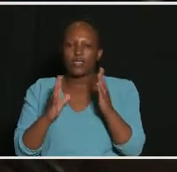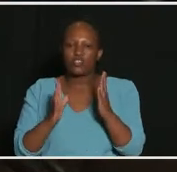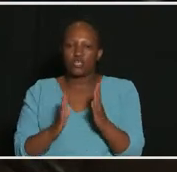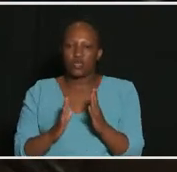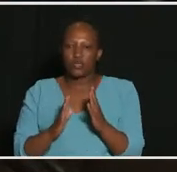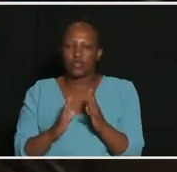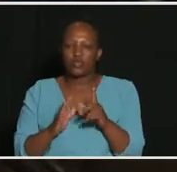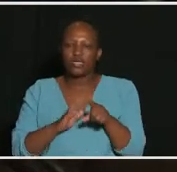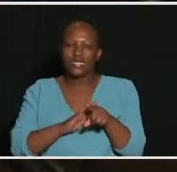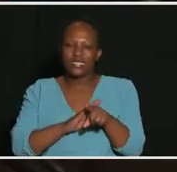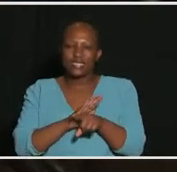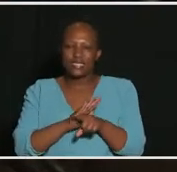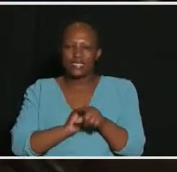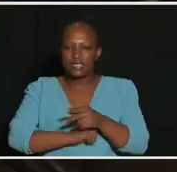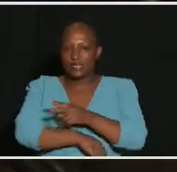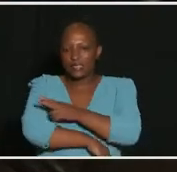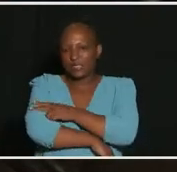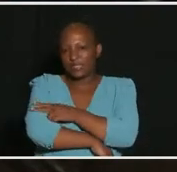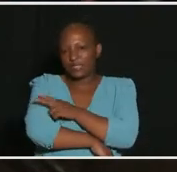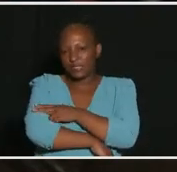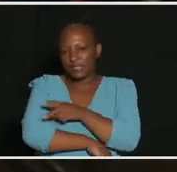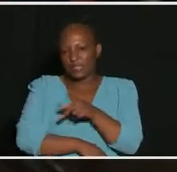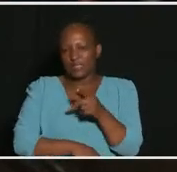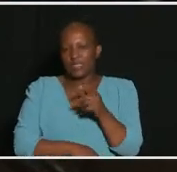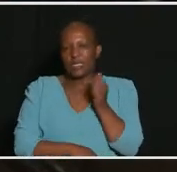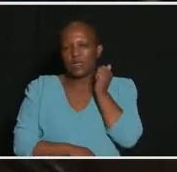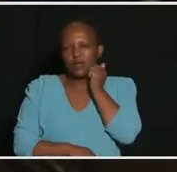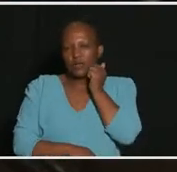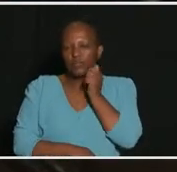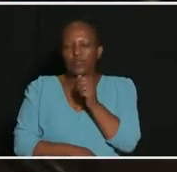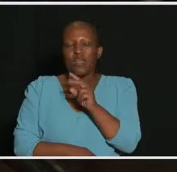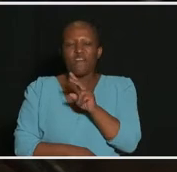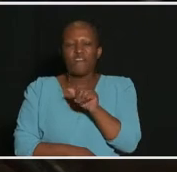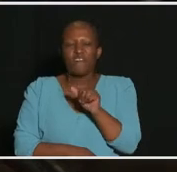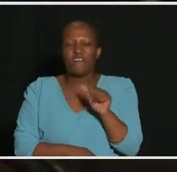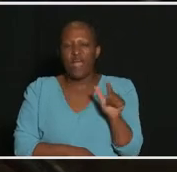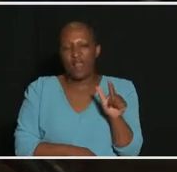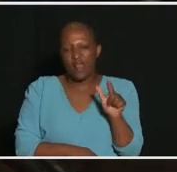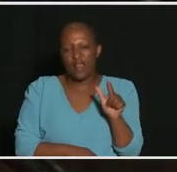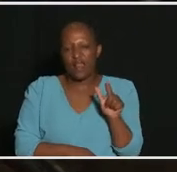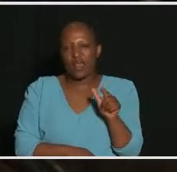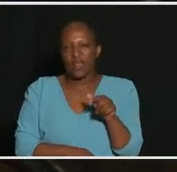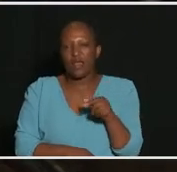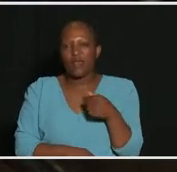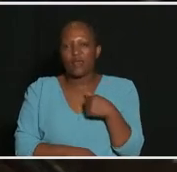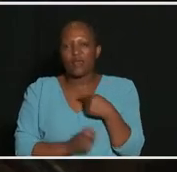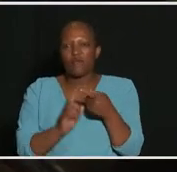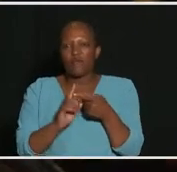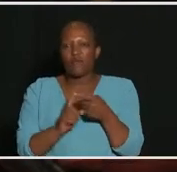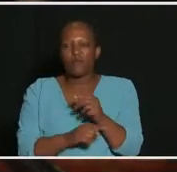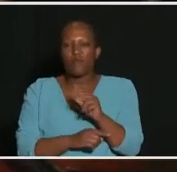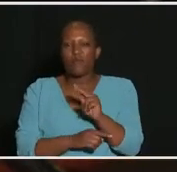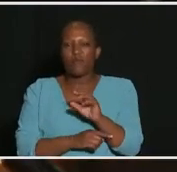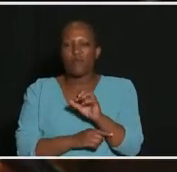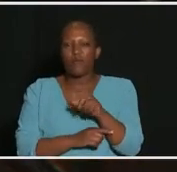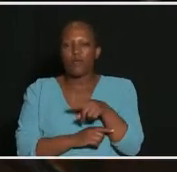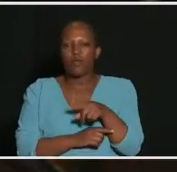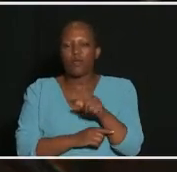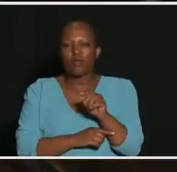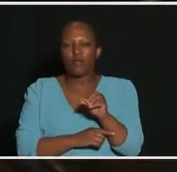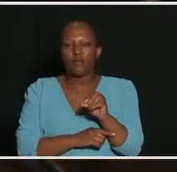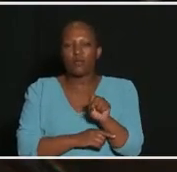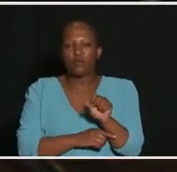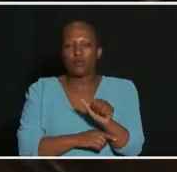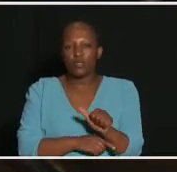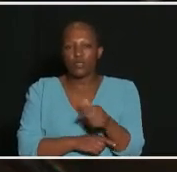I'm a district official in my districts in Davao and I'm a member of neptrosa a master's student in linguistics